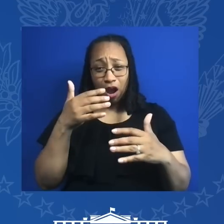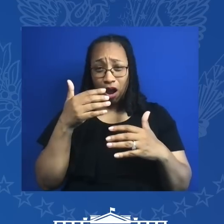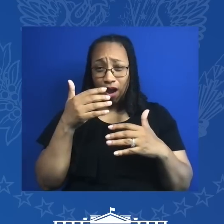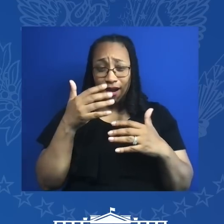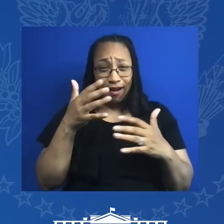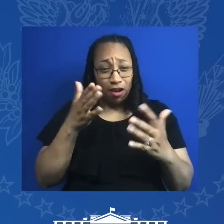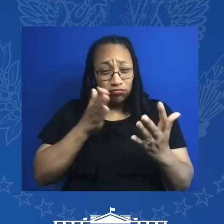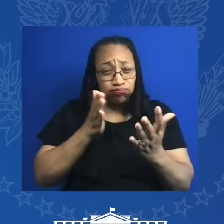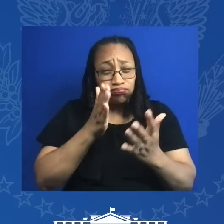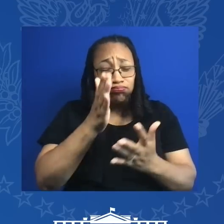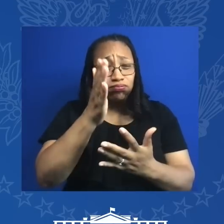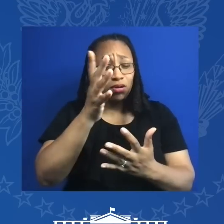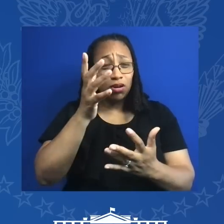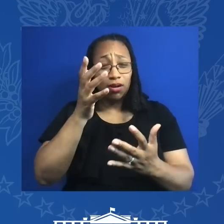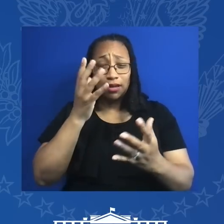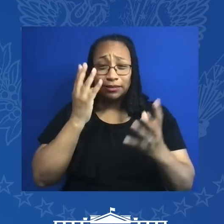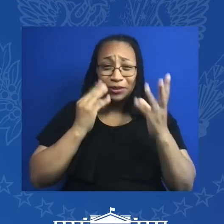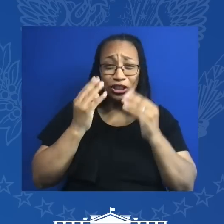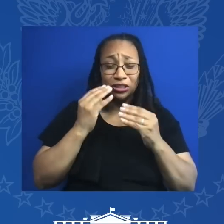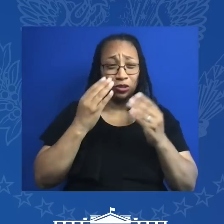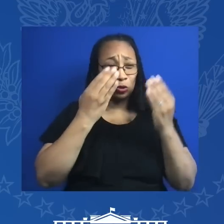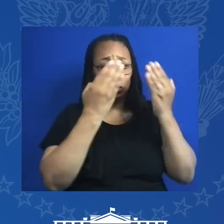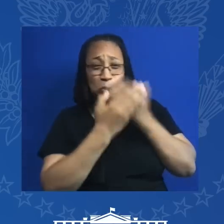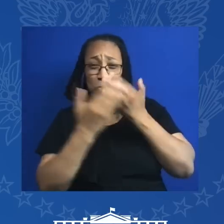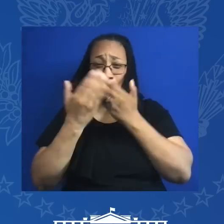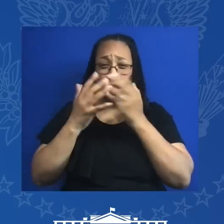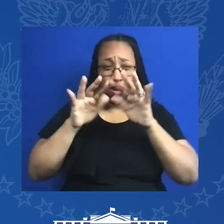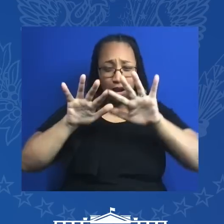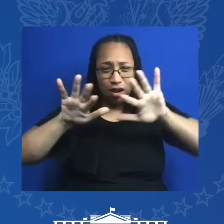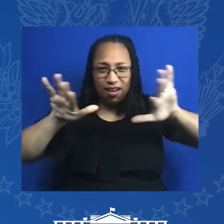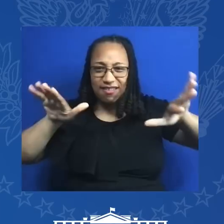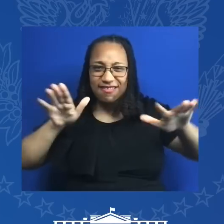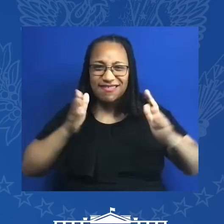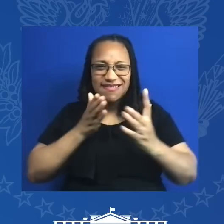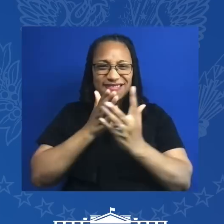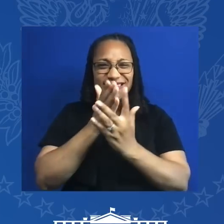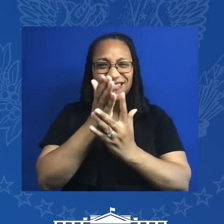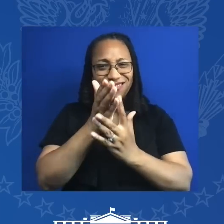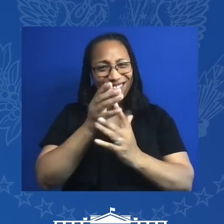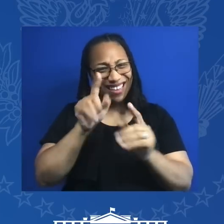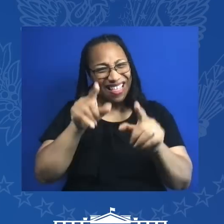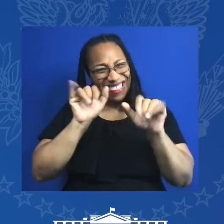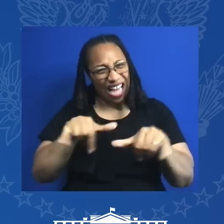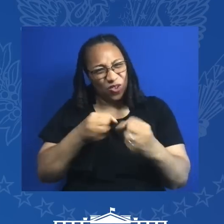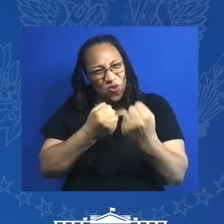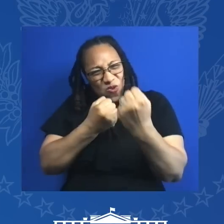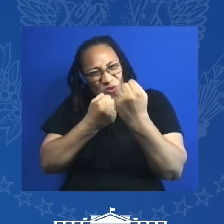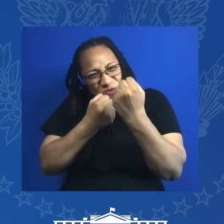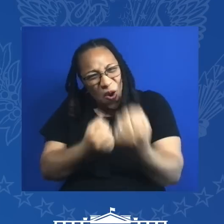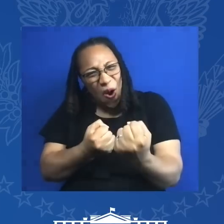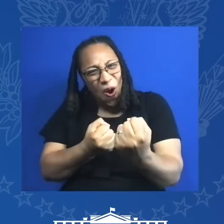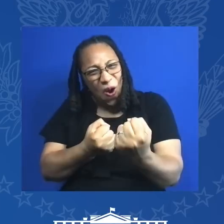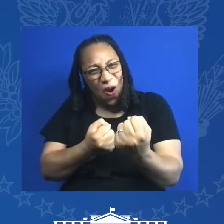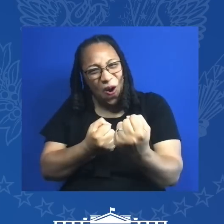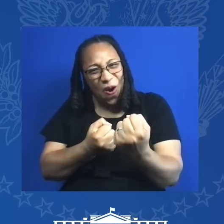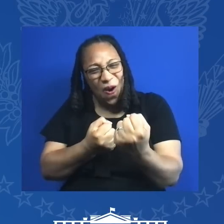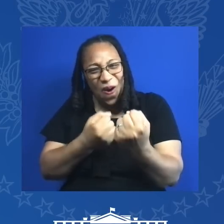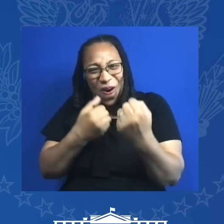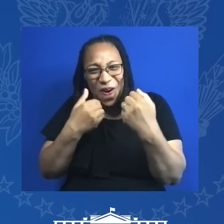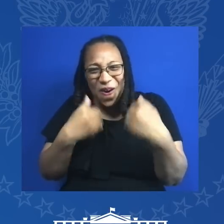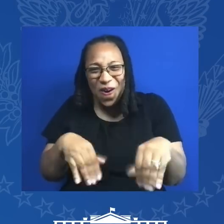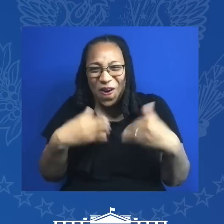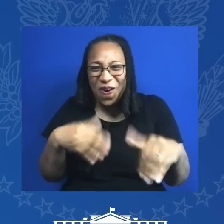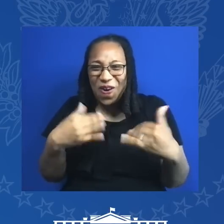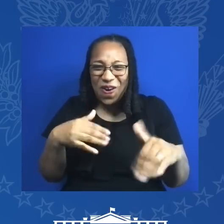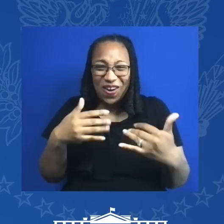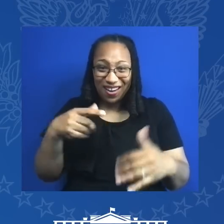for the fights ahead. And when you leave here to go back to the place that needs so much change,